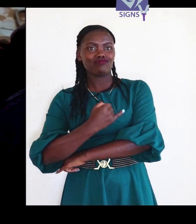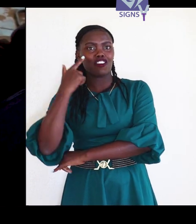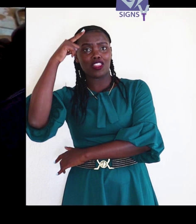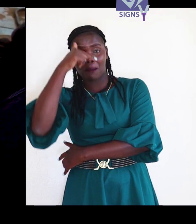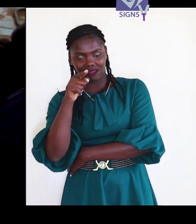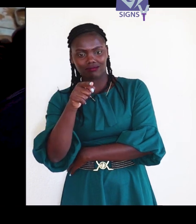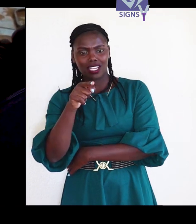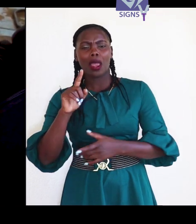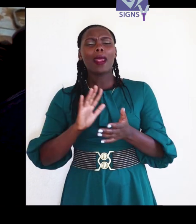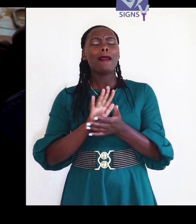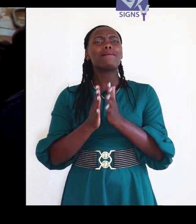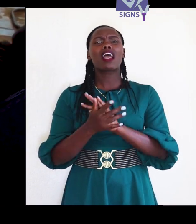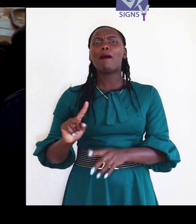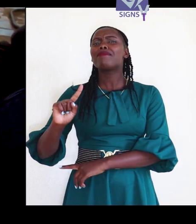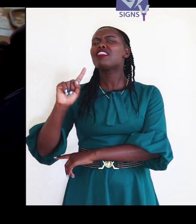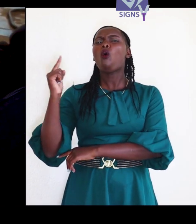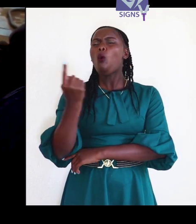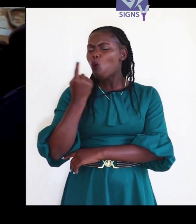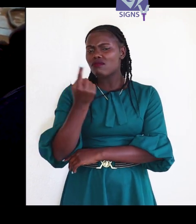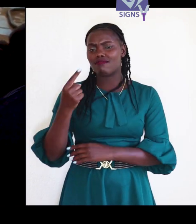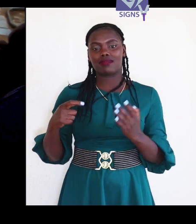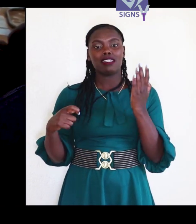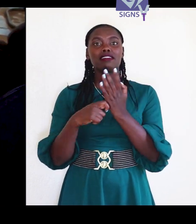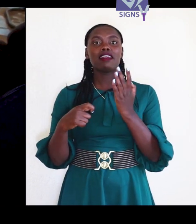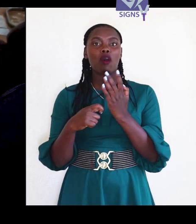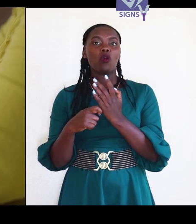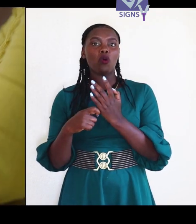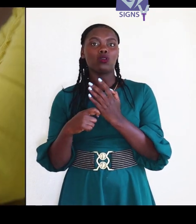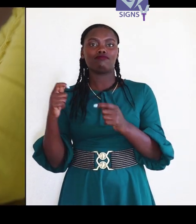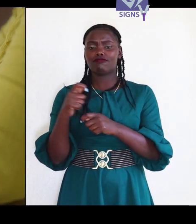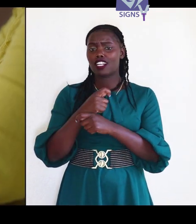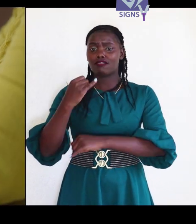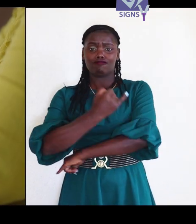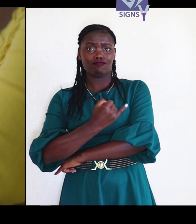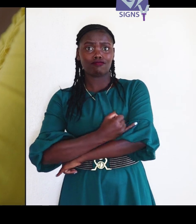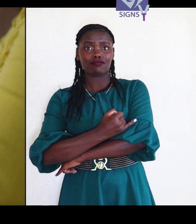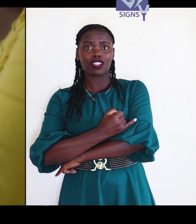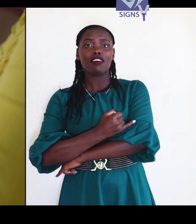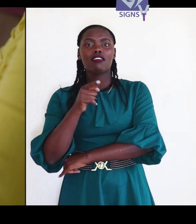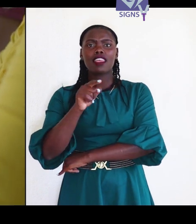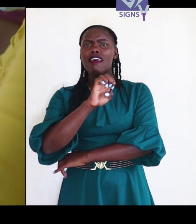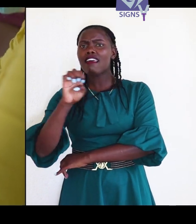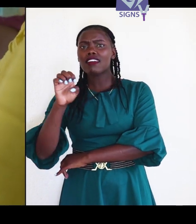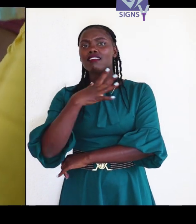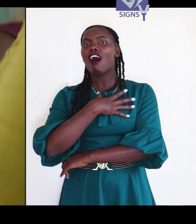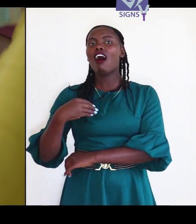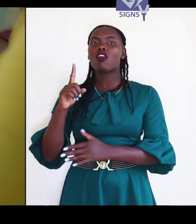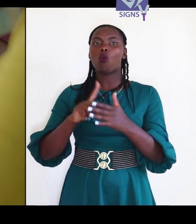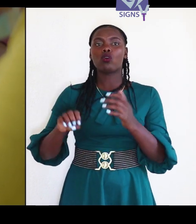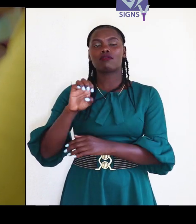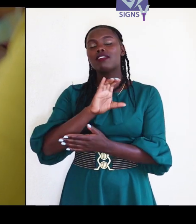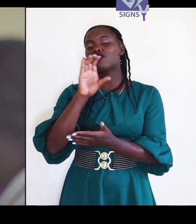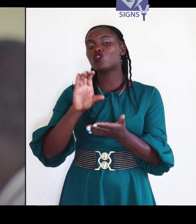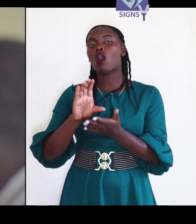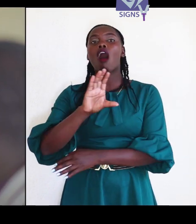visually impaired persons. The institution serves the needs of the visually impaired in East and